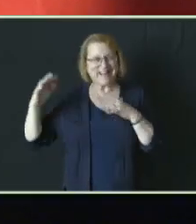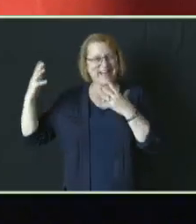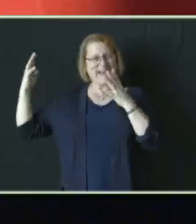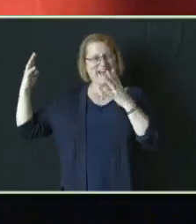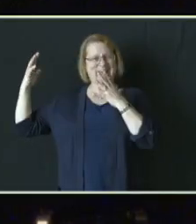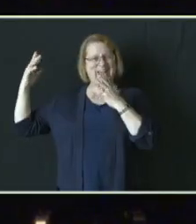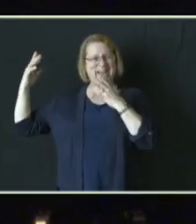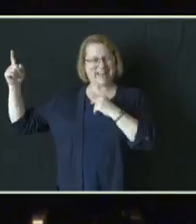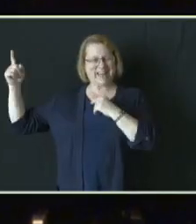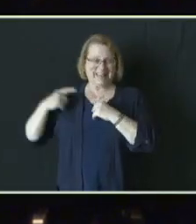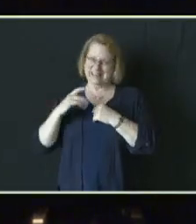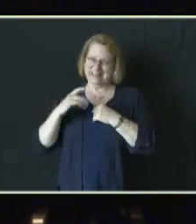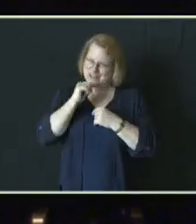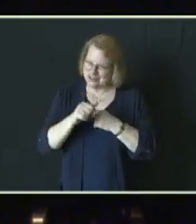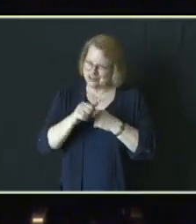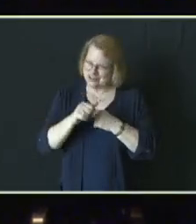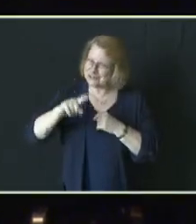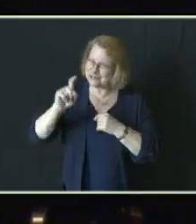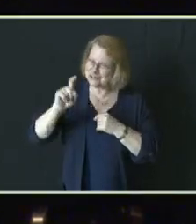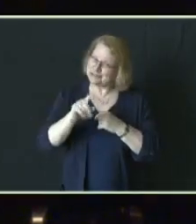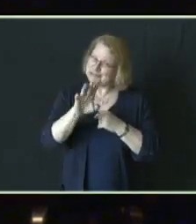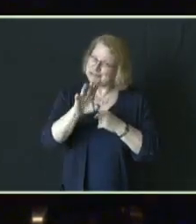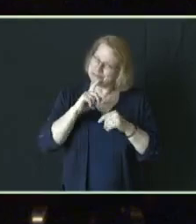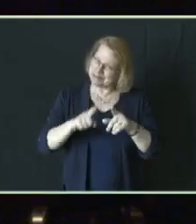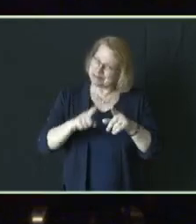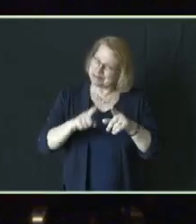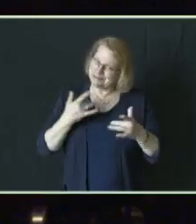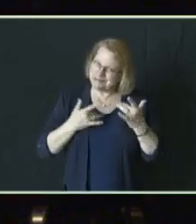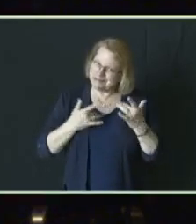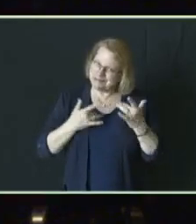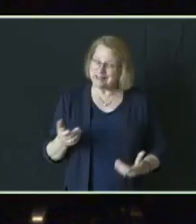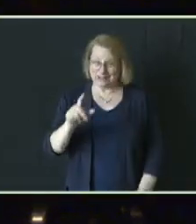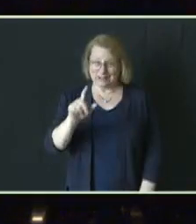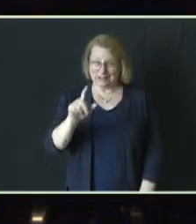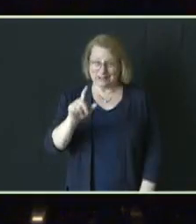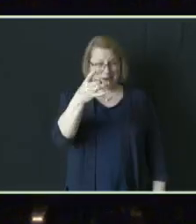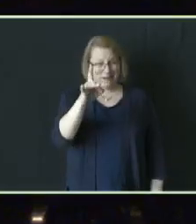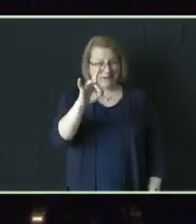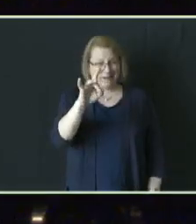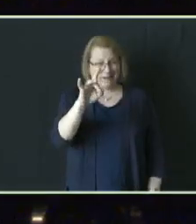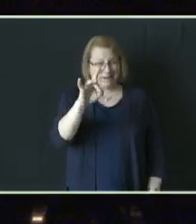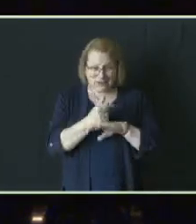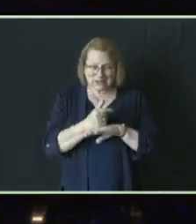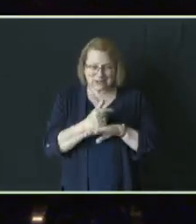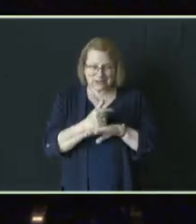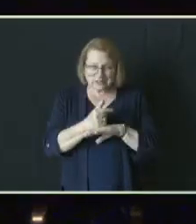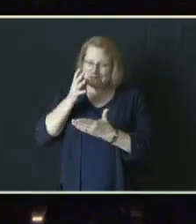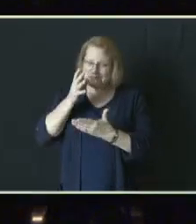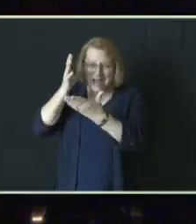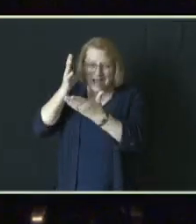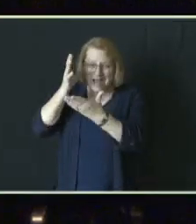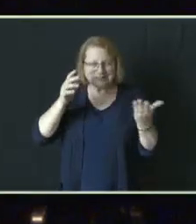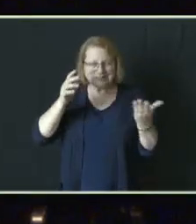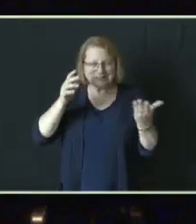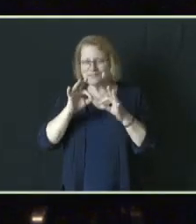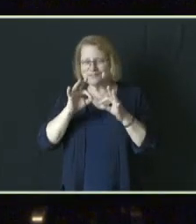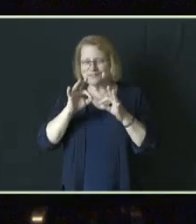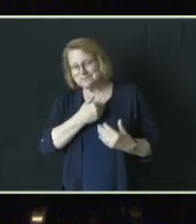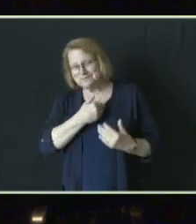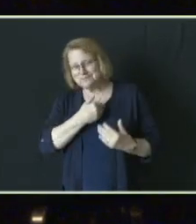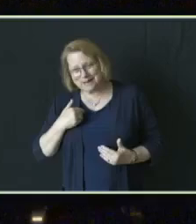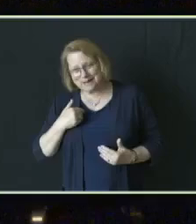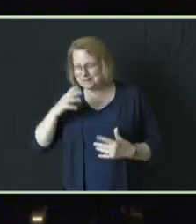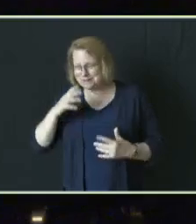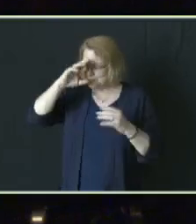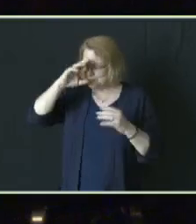if you're not, you really should be. 2018 graduates, parents, other family members, President